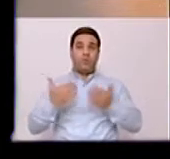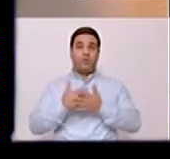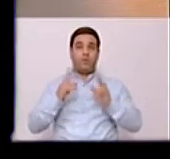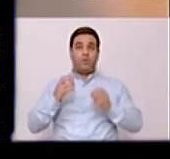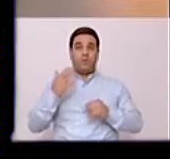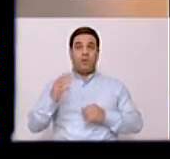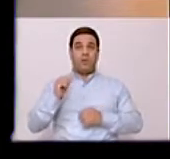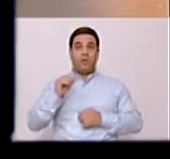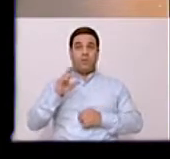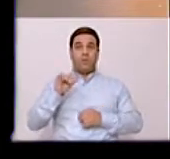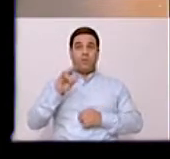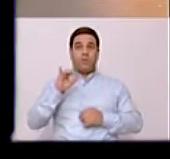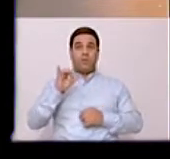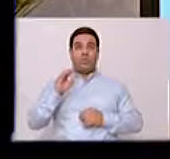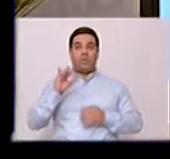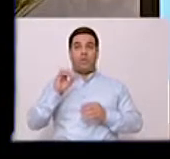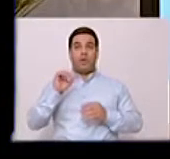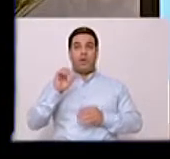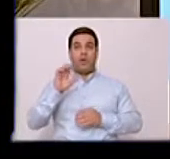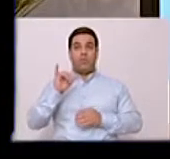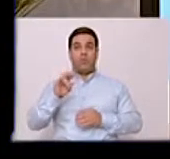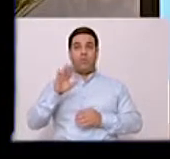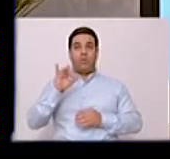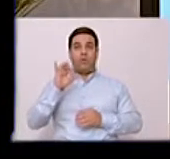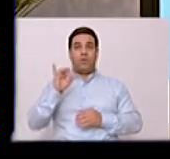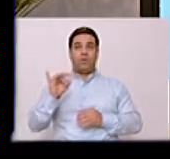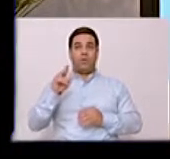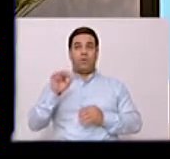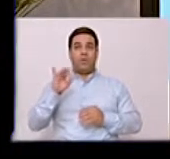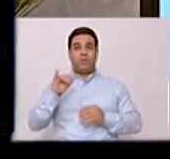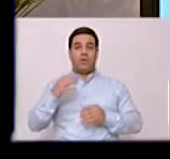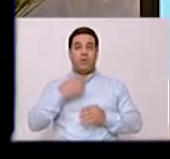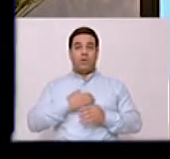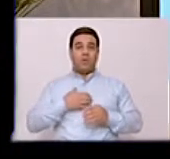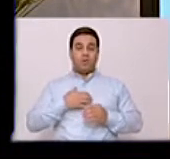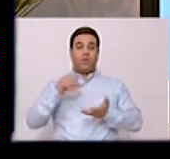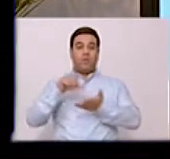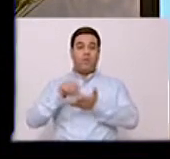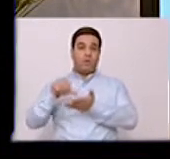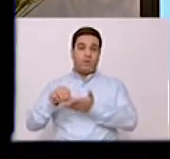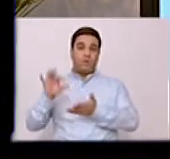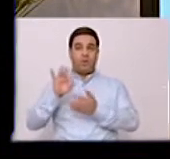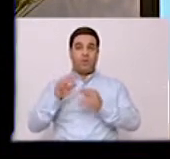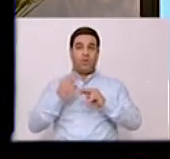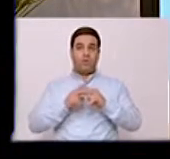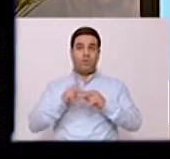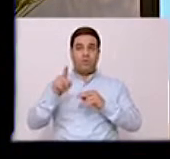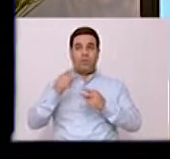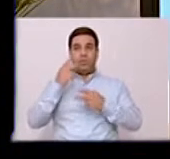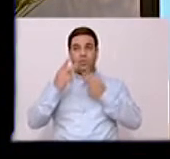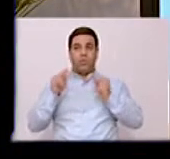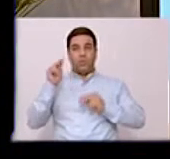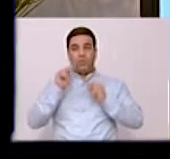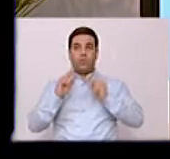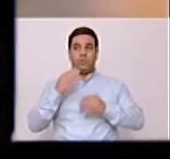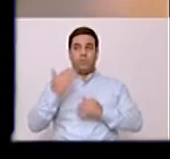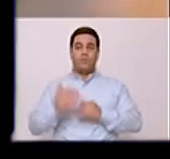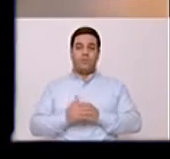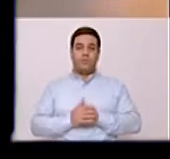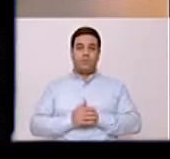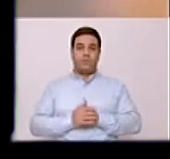mavzuyimiz Abdurauf Fitratning Abulfayzxon dramasidagi asosiy qahramonlar talqinini birgalikda